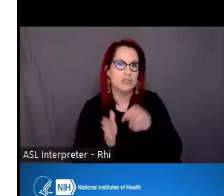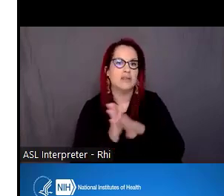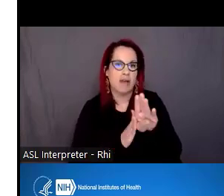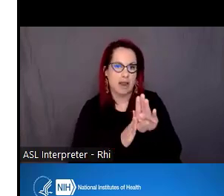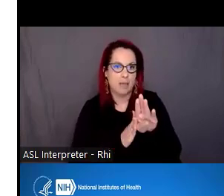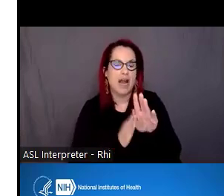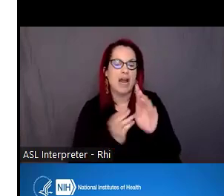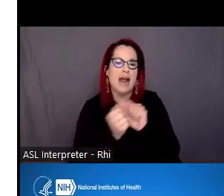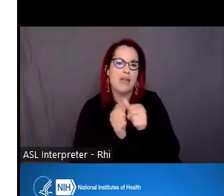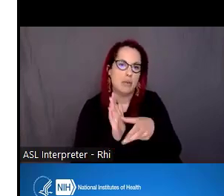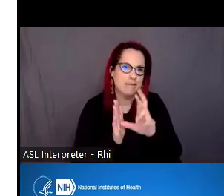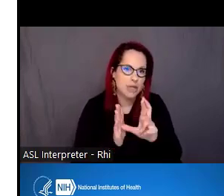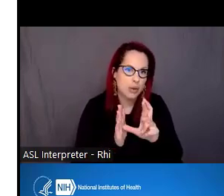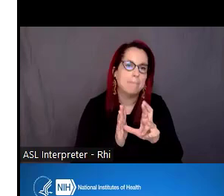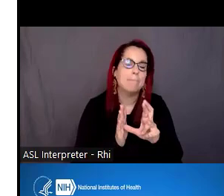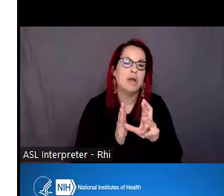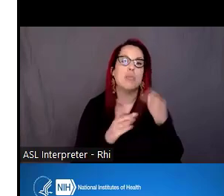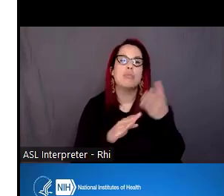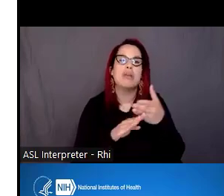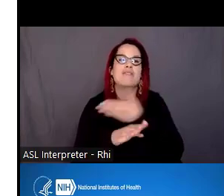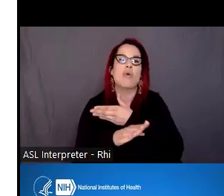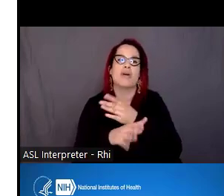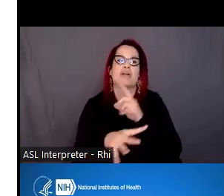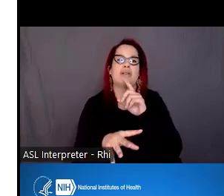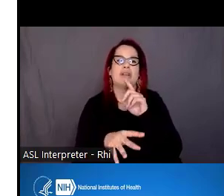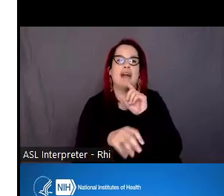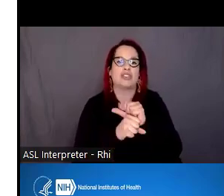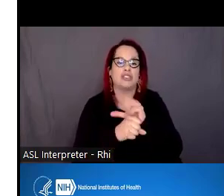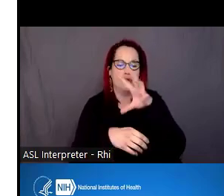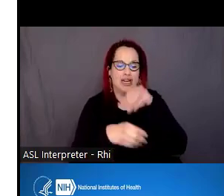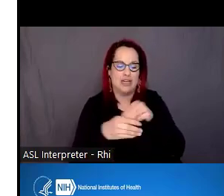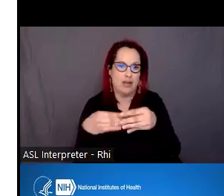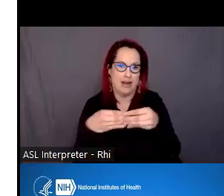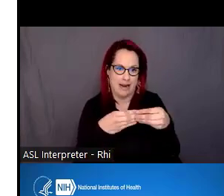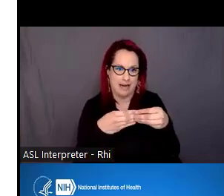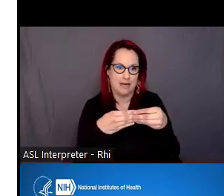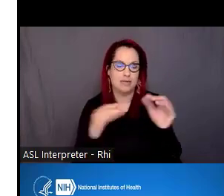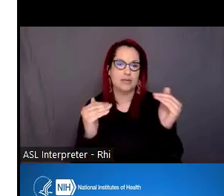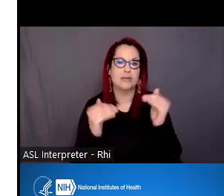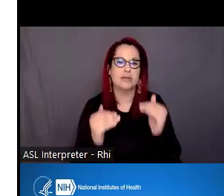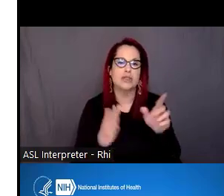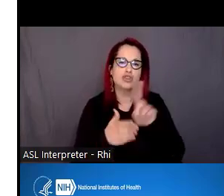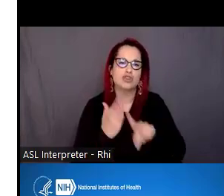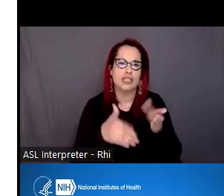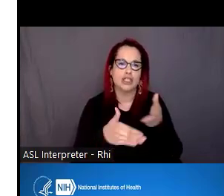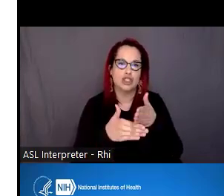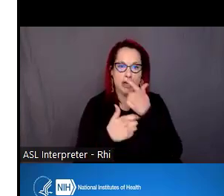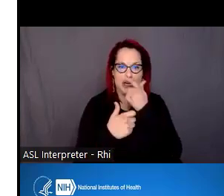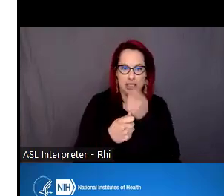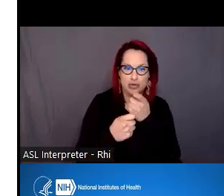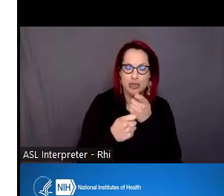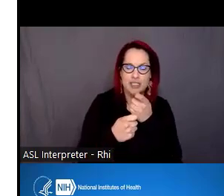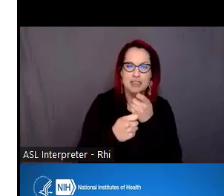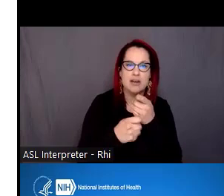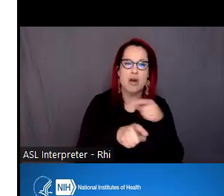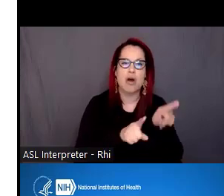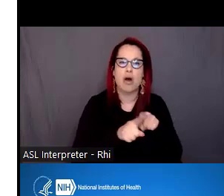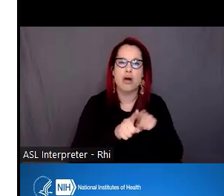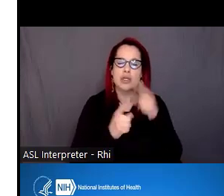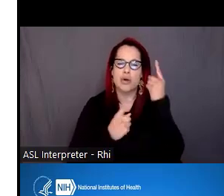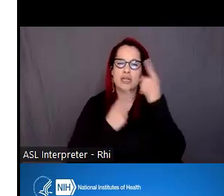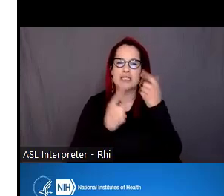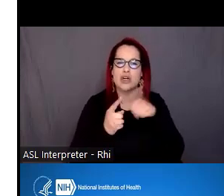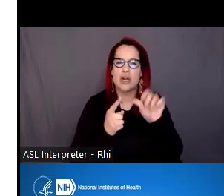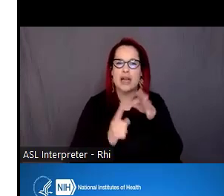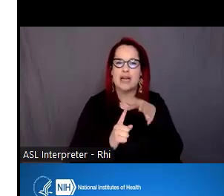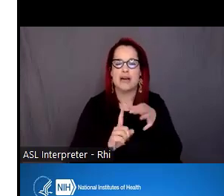and reviewed prior to entering into the guide. Look at shared interests, take into consider any exclusions in terms